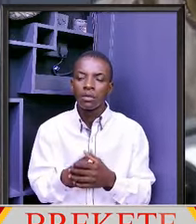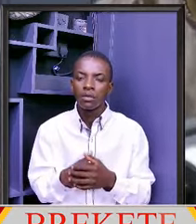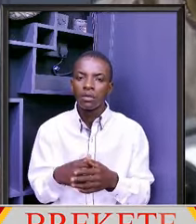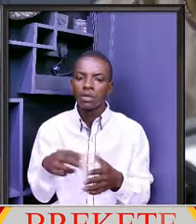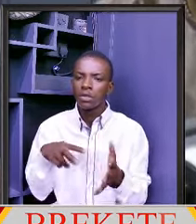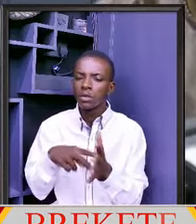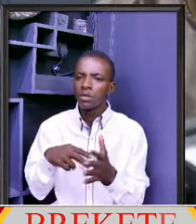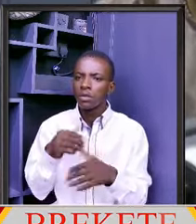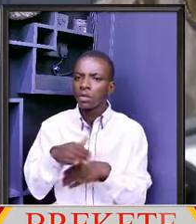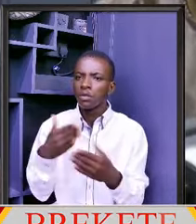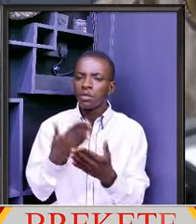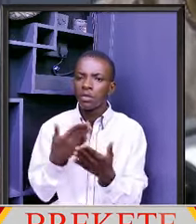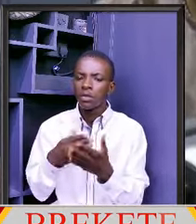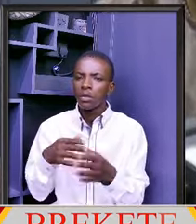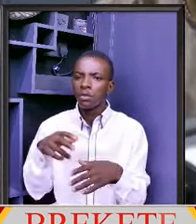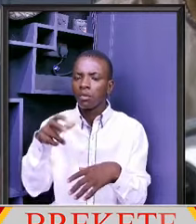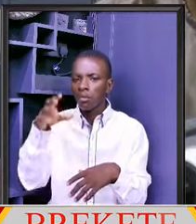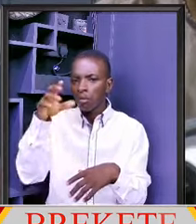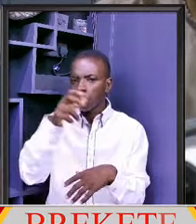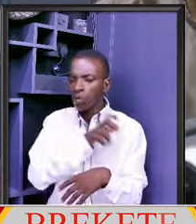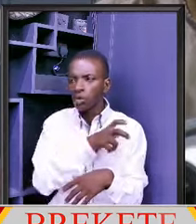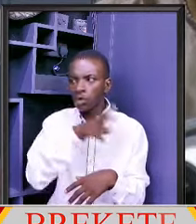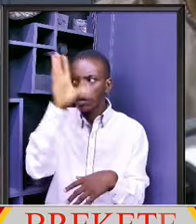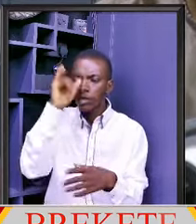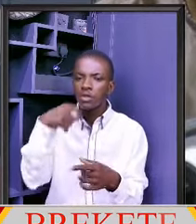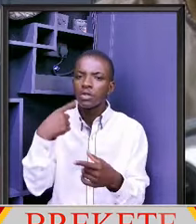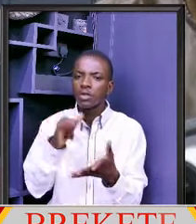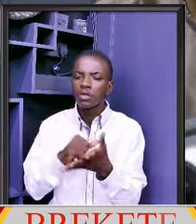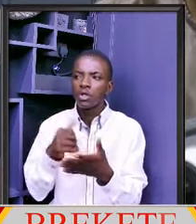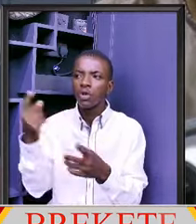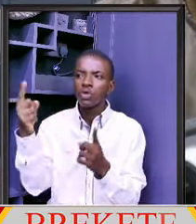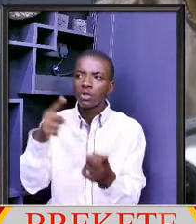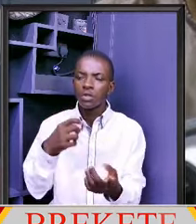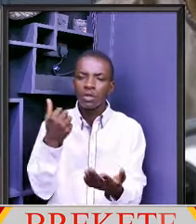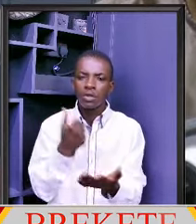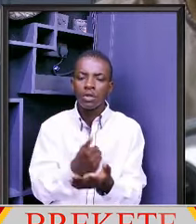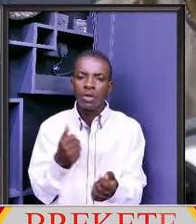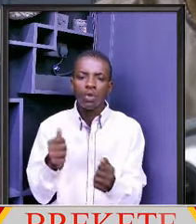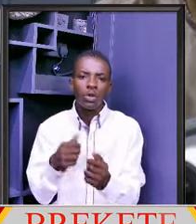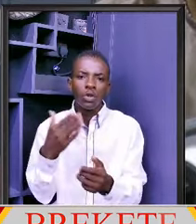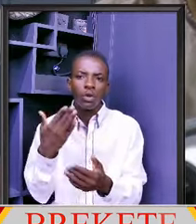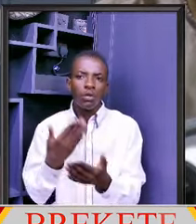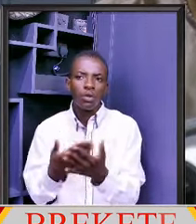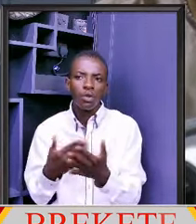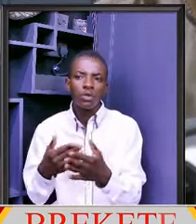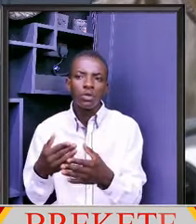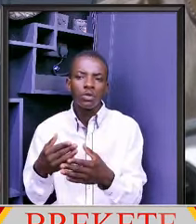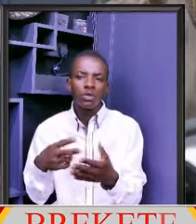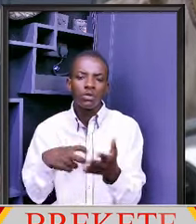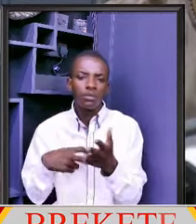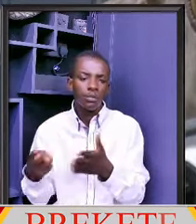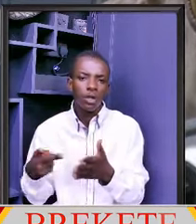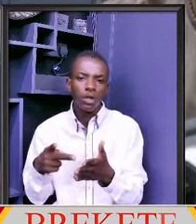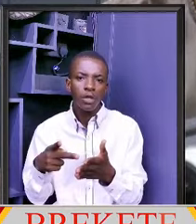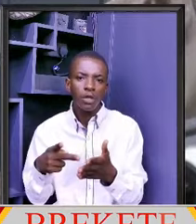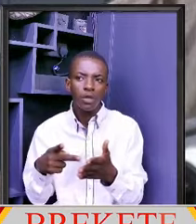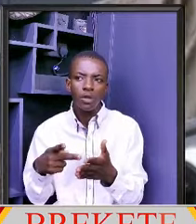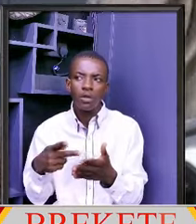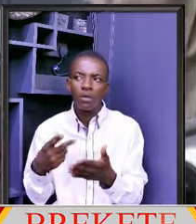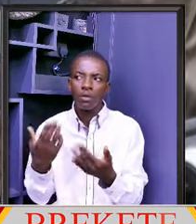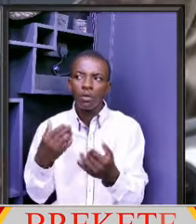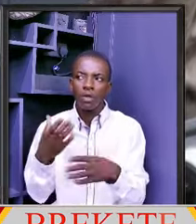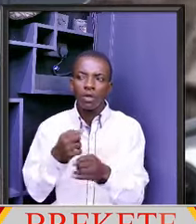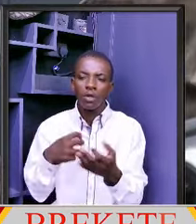And we send money. And policeman will tell you that until they confirm with your money you have paid to come and collect.